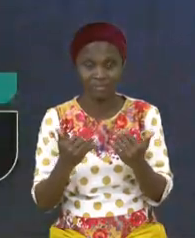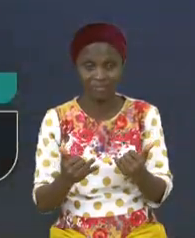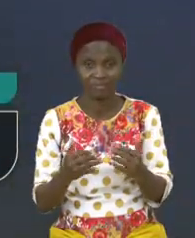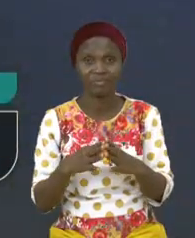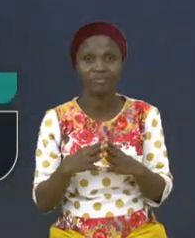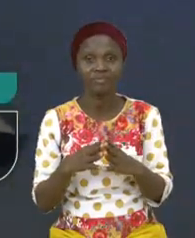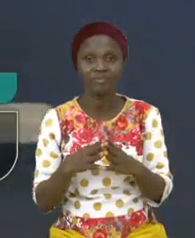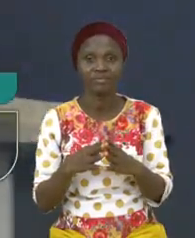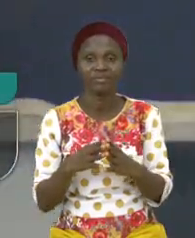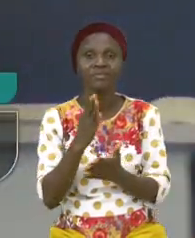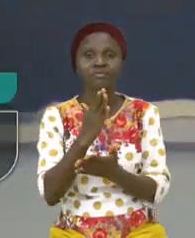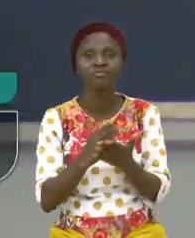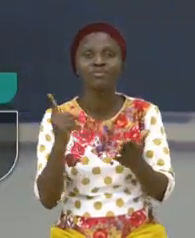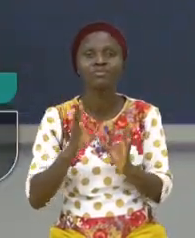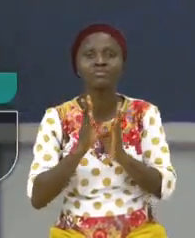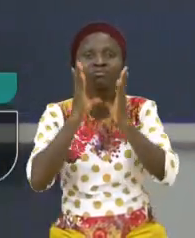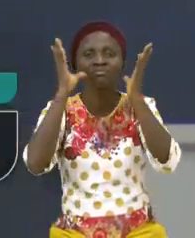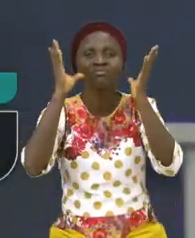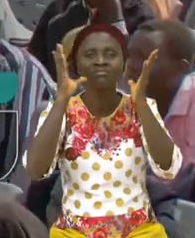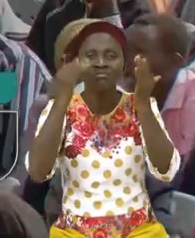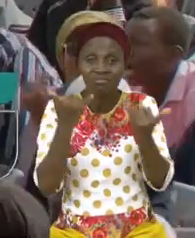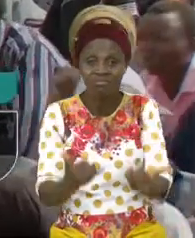Now. Somebody help me shout now.